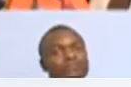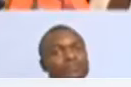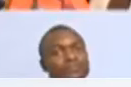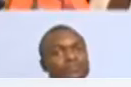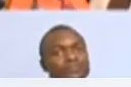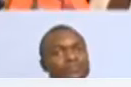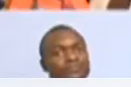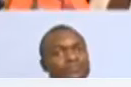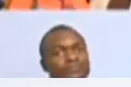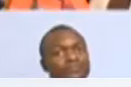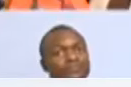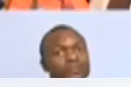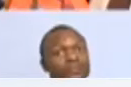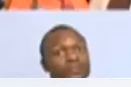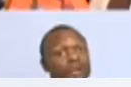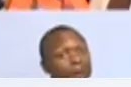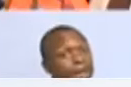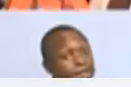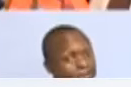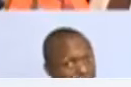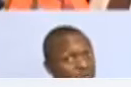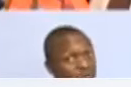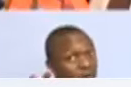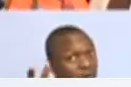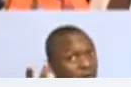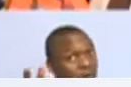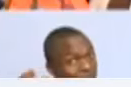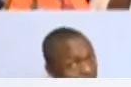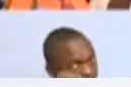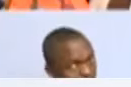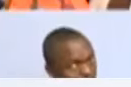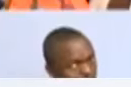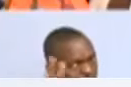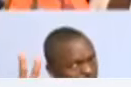Didn't we take a motor vehicle only 2 days ago or 3 days ago?